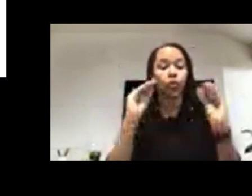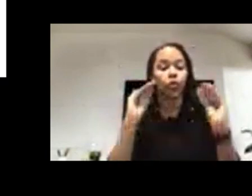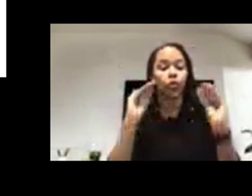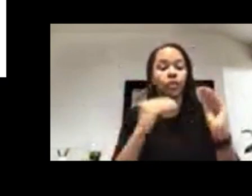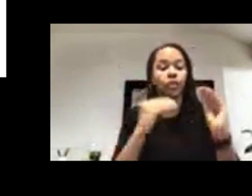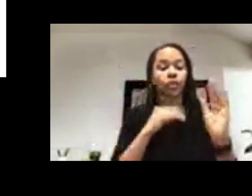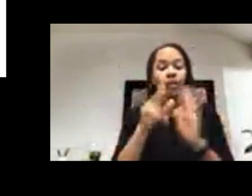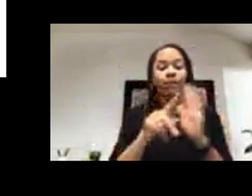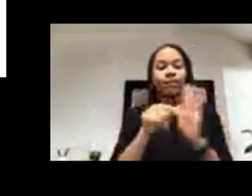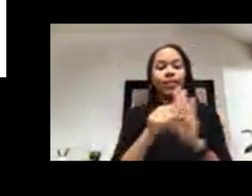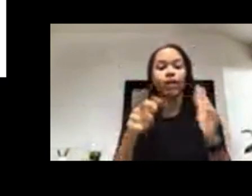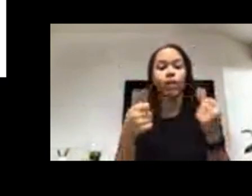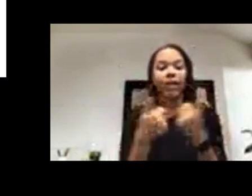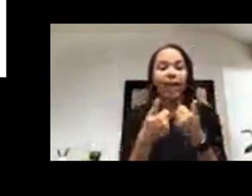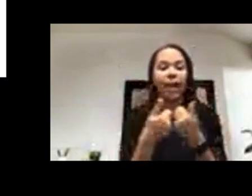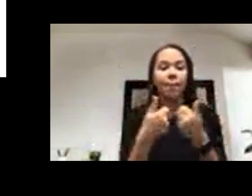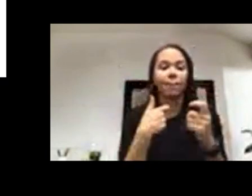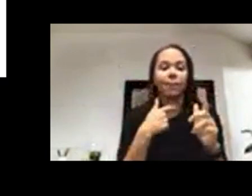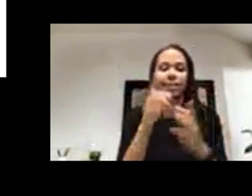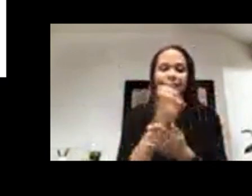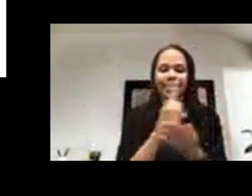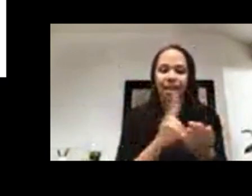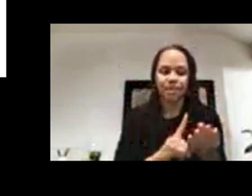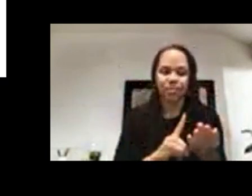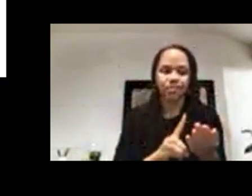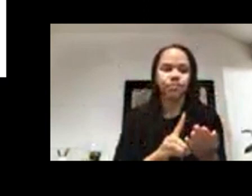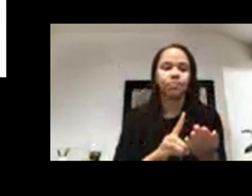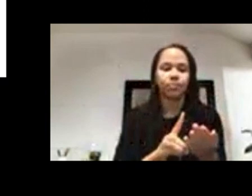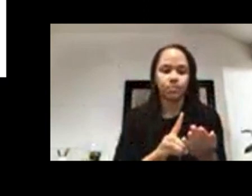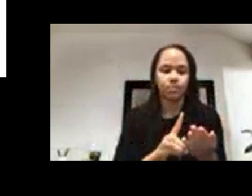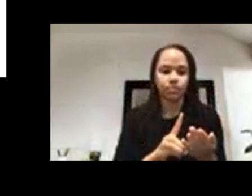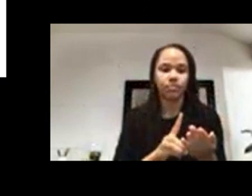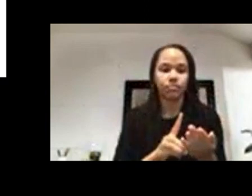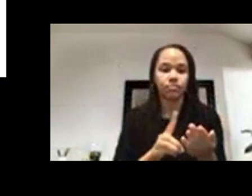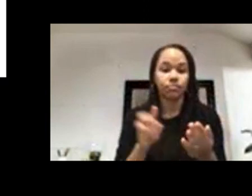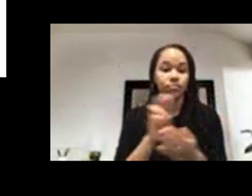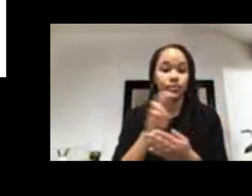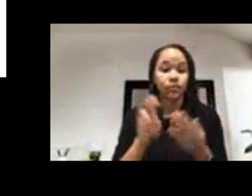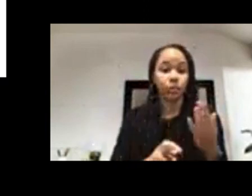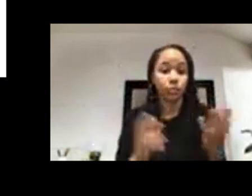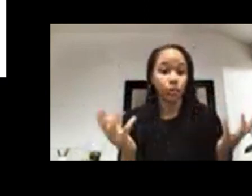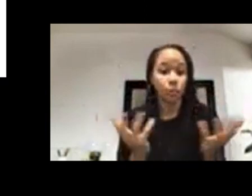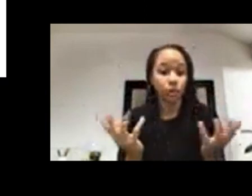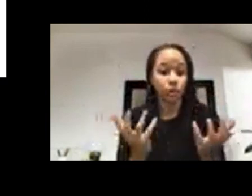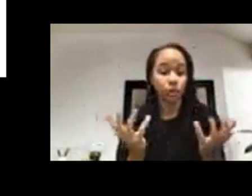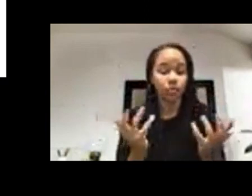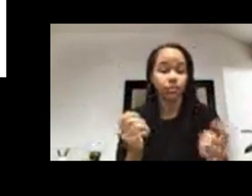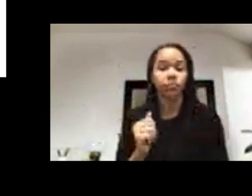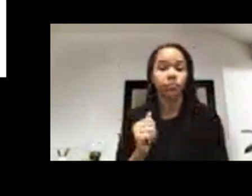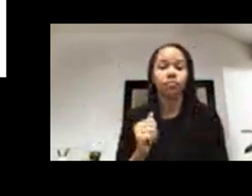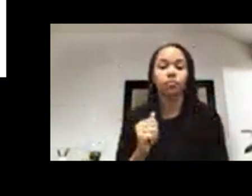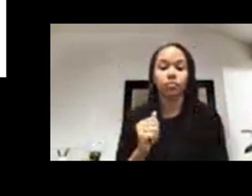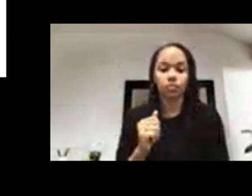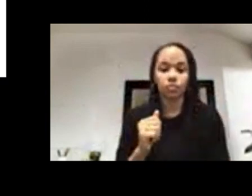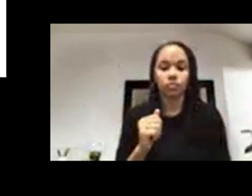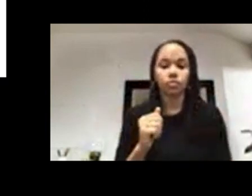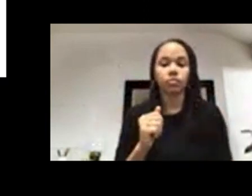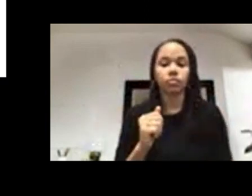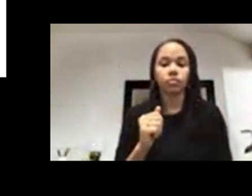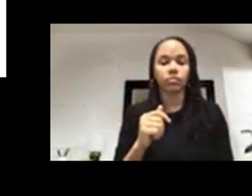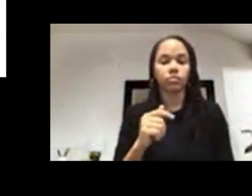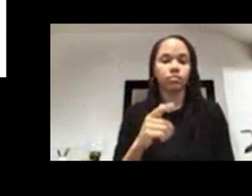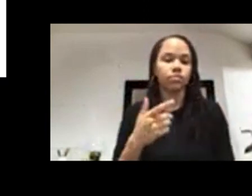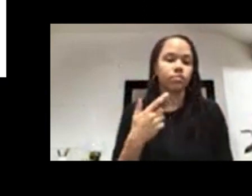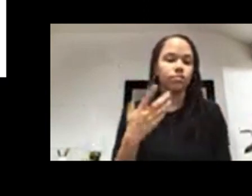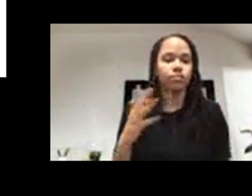design. And the results of our project were to sort